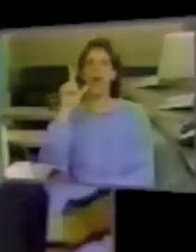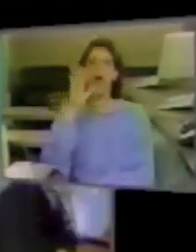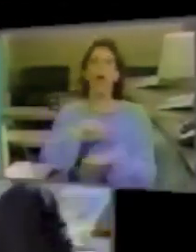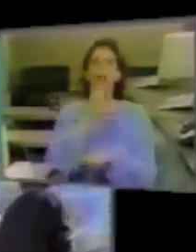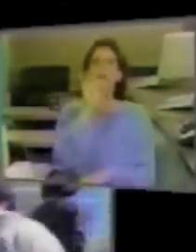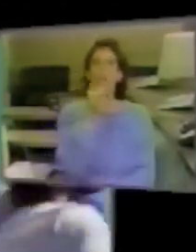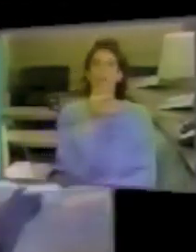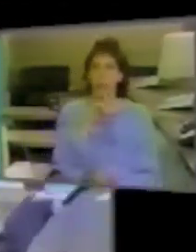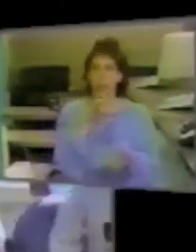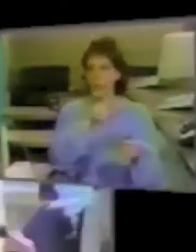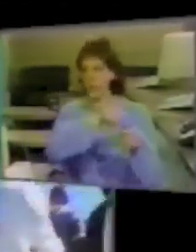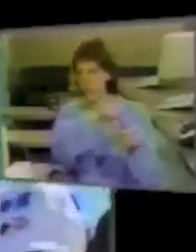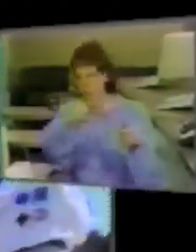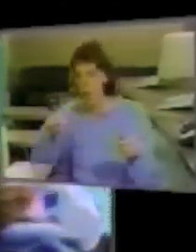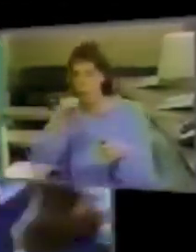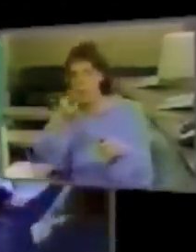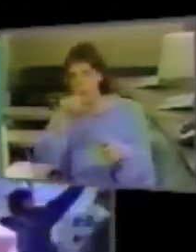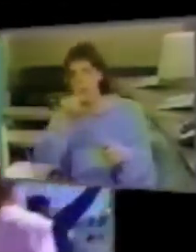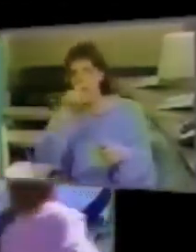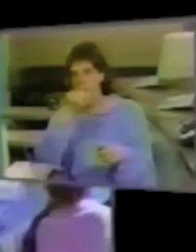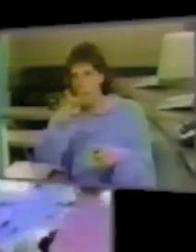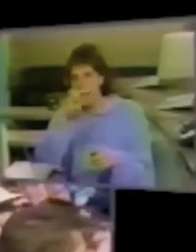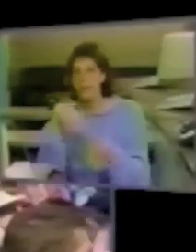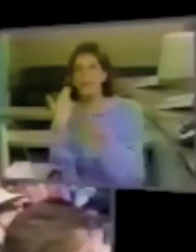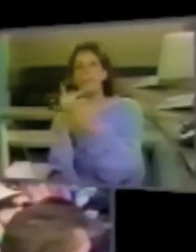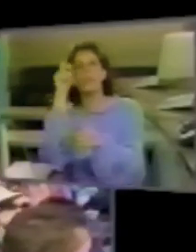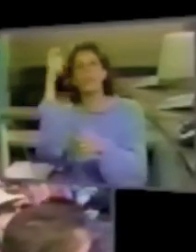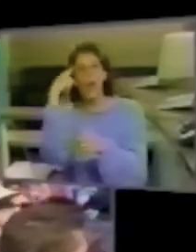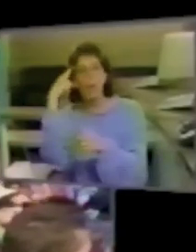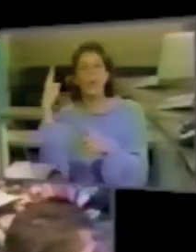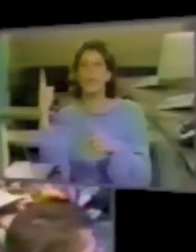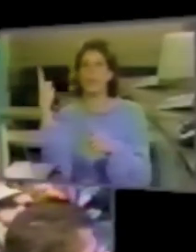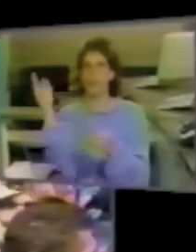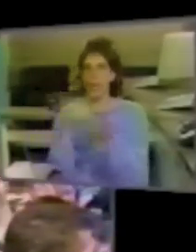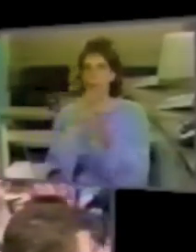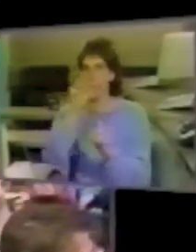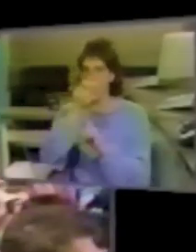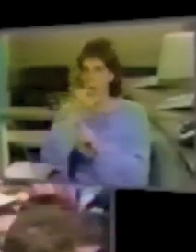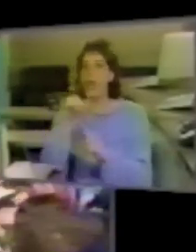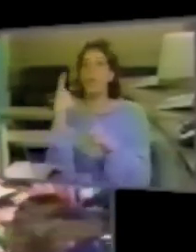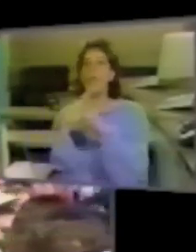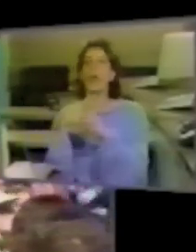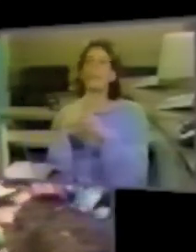Avenue. At the Capitol, they rallied once more and met with members of Congress.